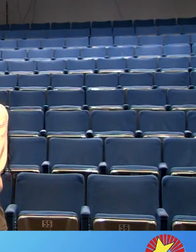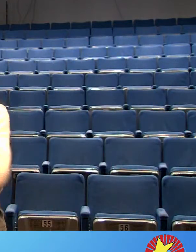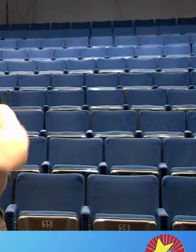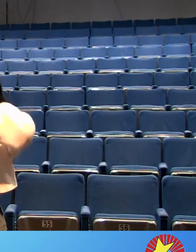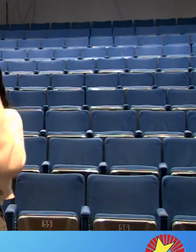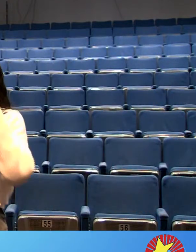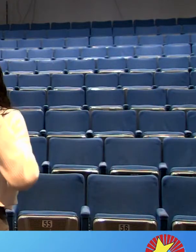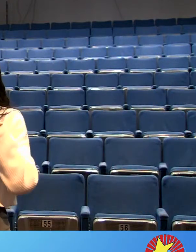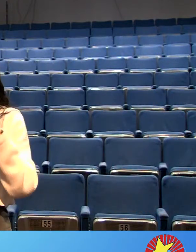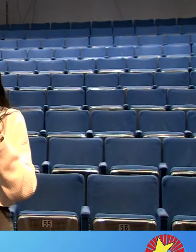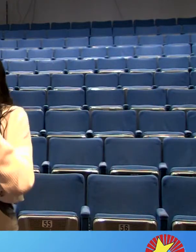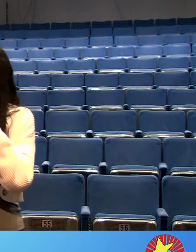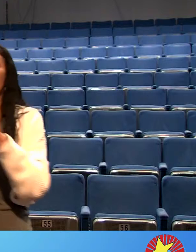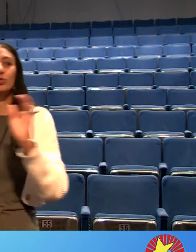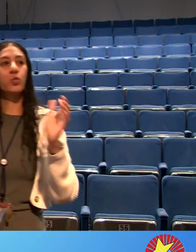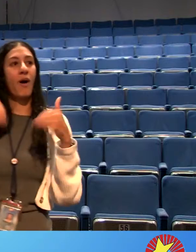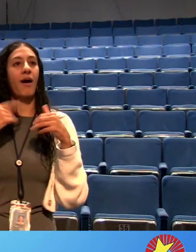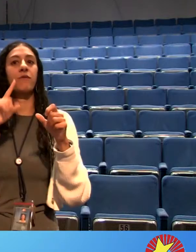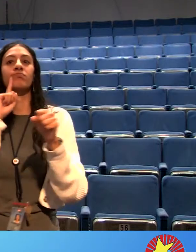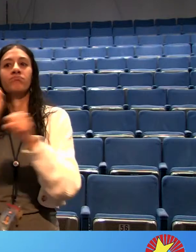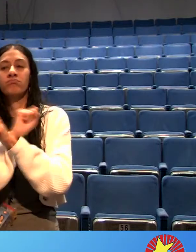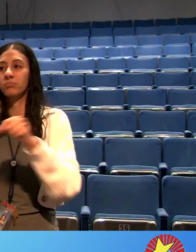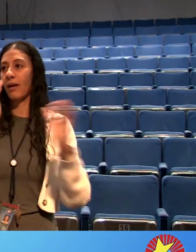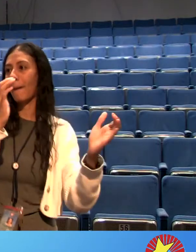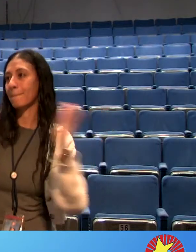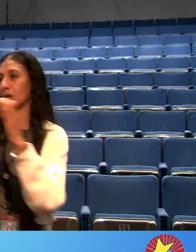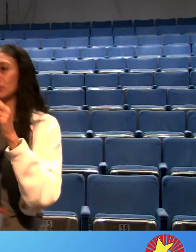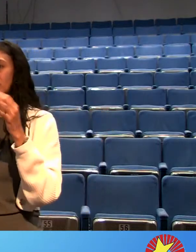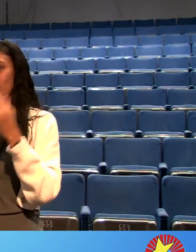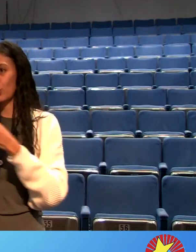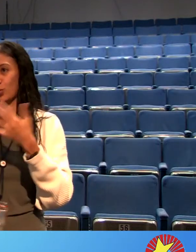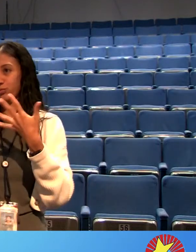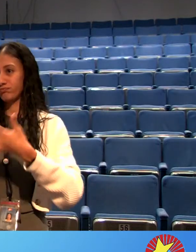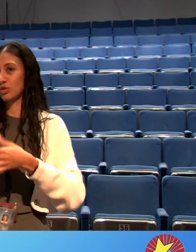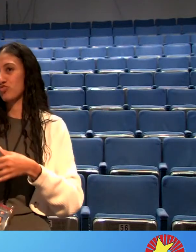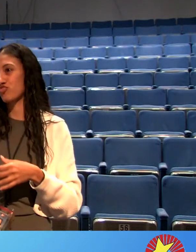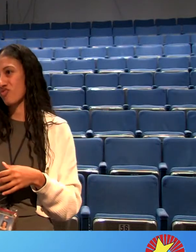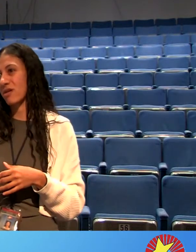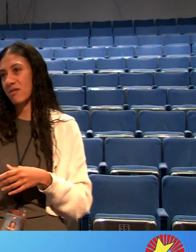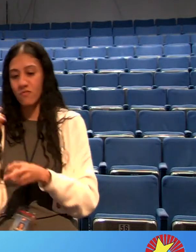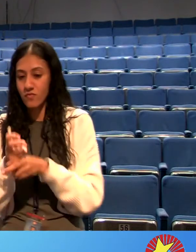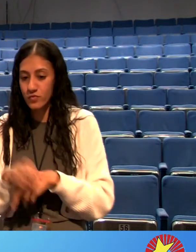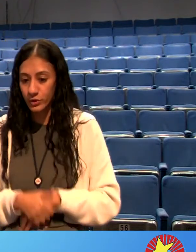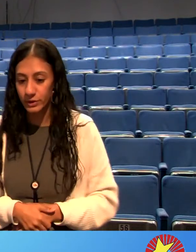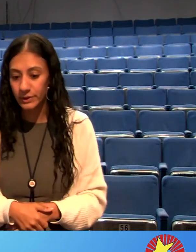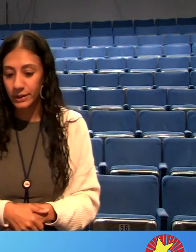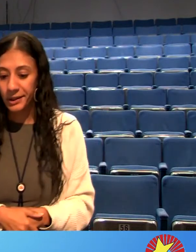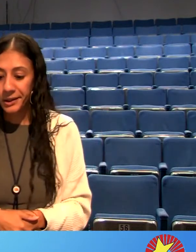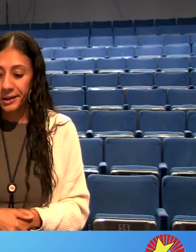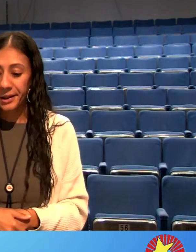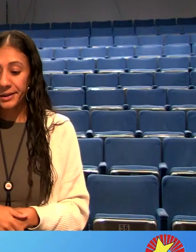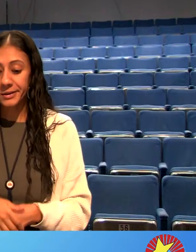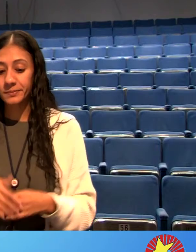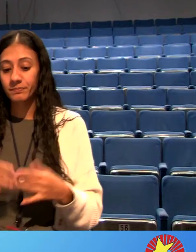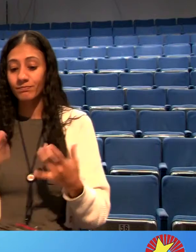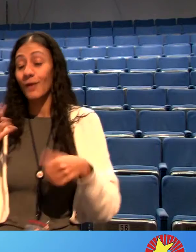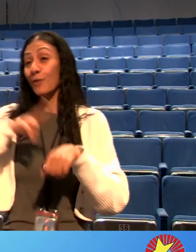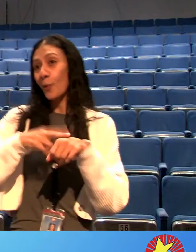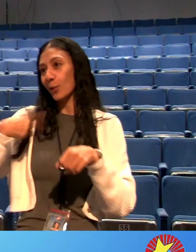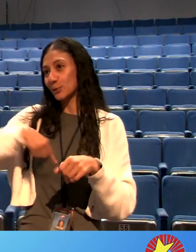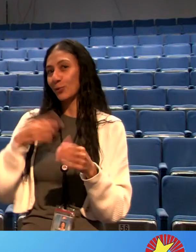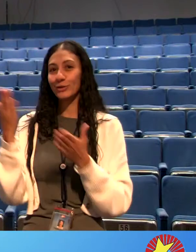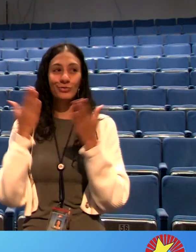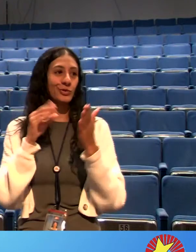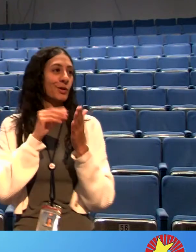science RIT scores may look incredibly different based off of the student population. So it's hard to compare apples to apples based off of these